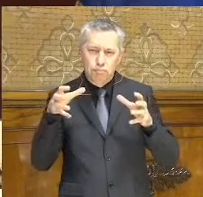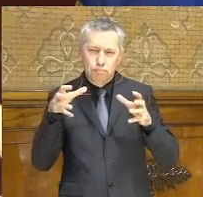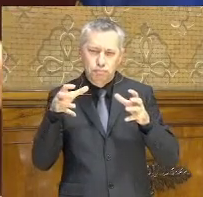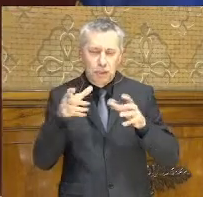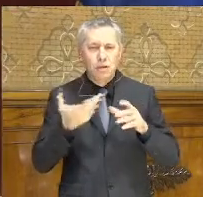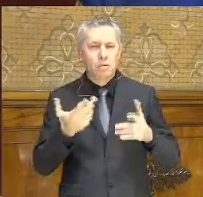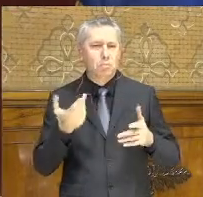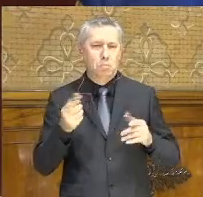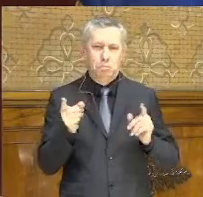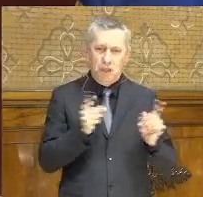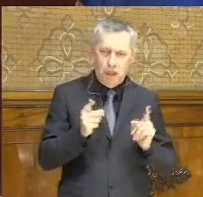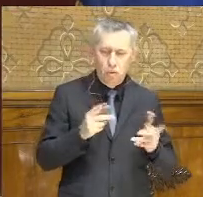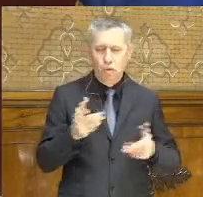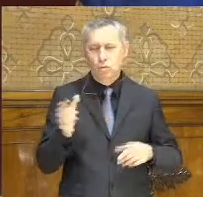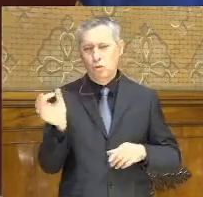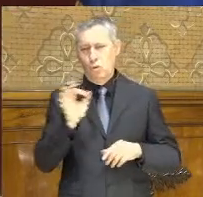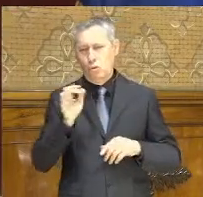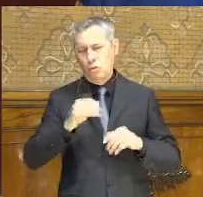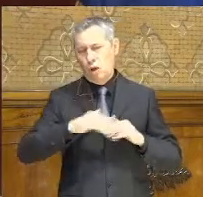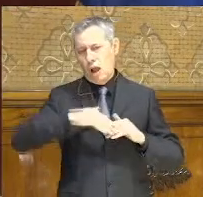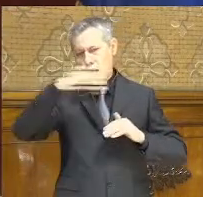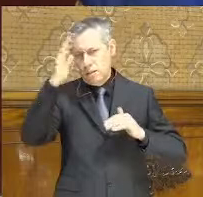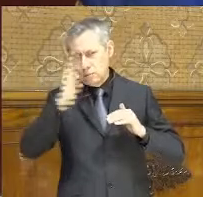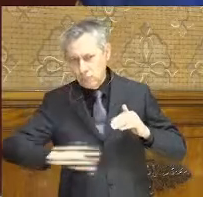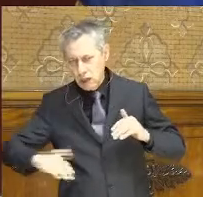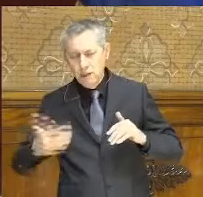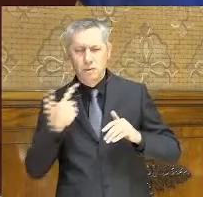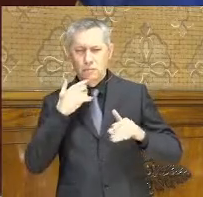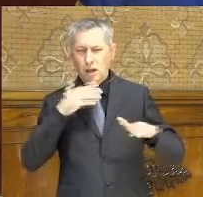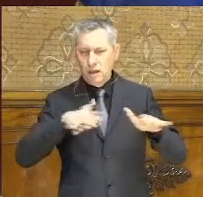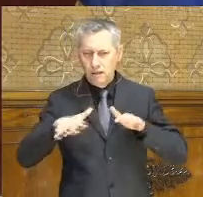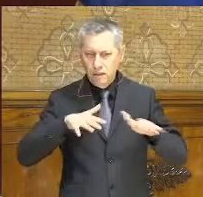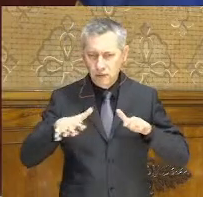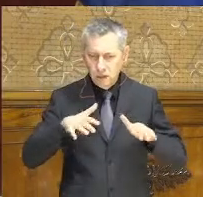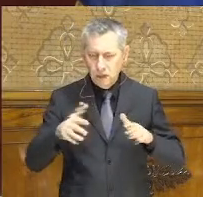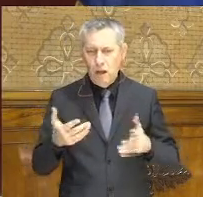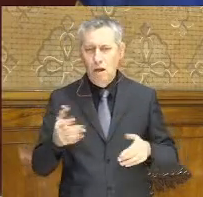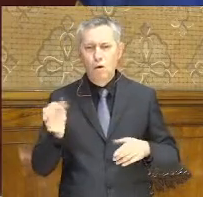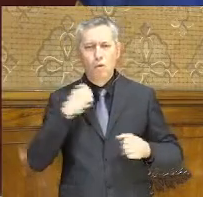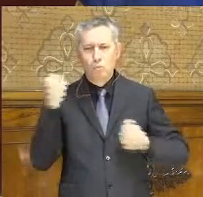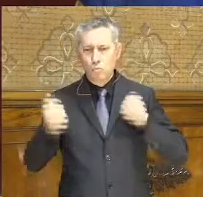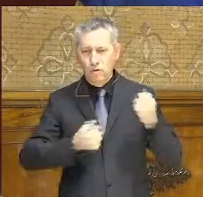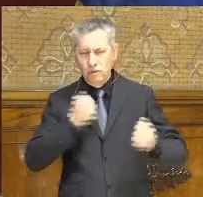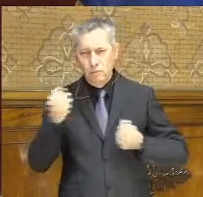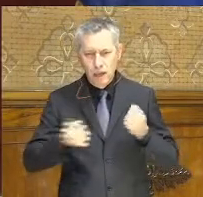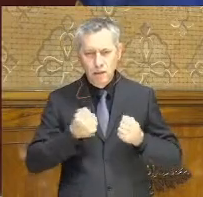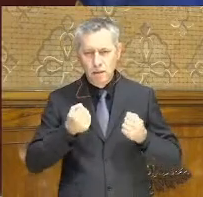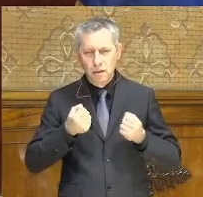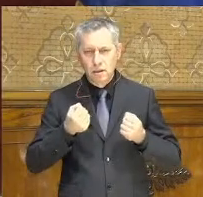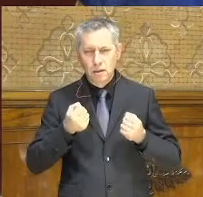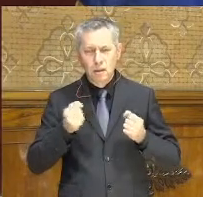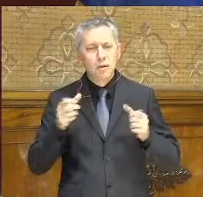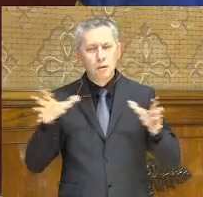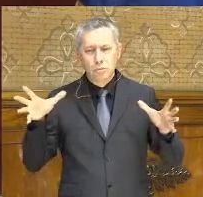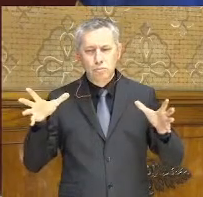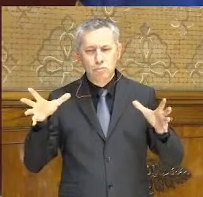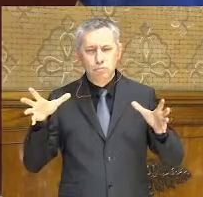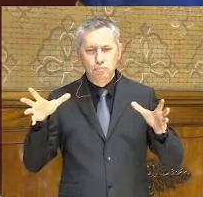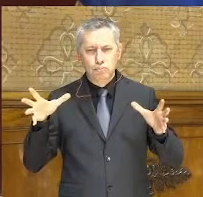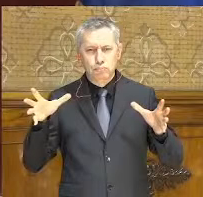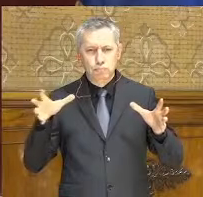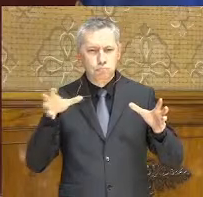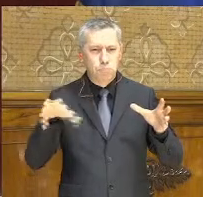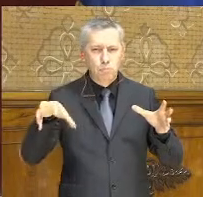came together, fused together, and a solidarity was formed when the race struggle around the